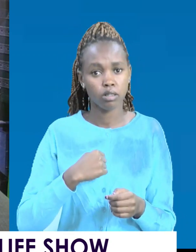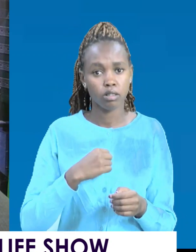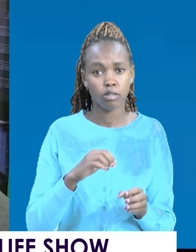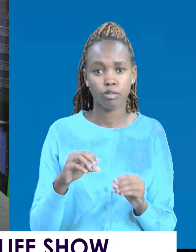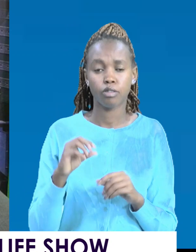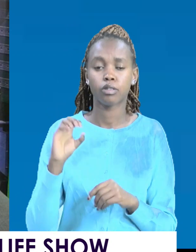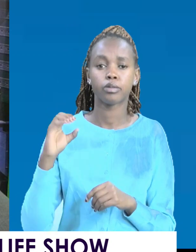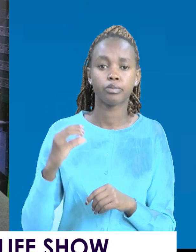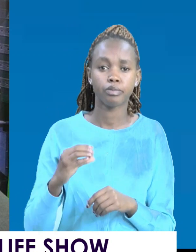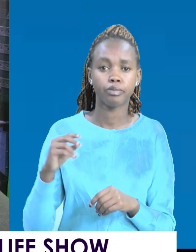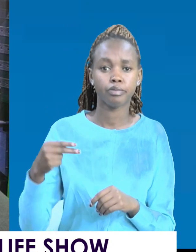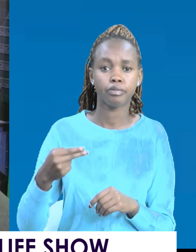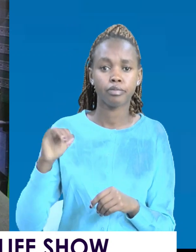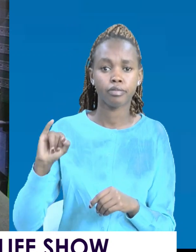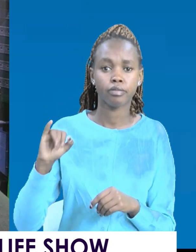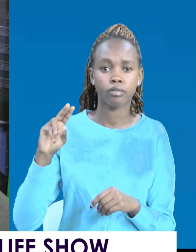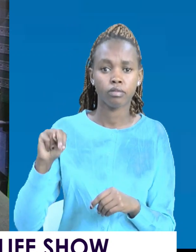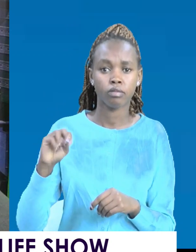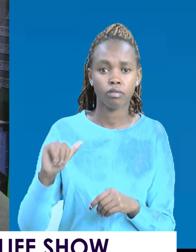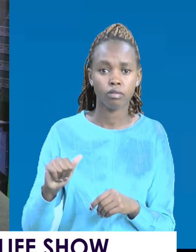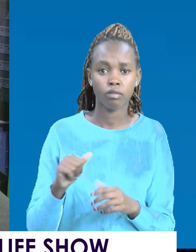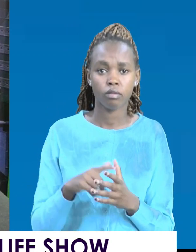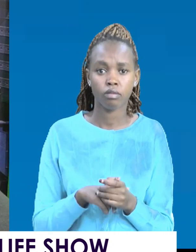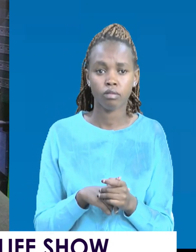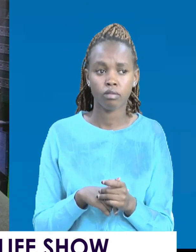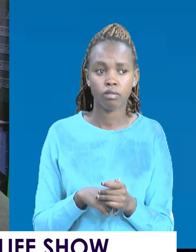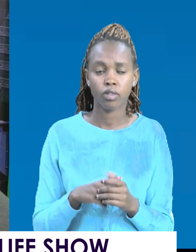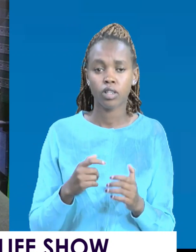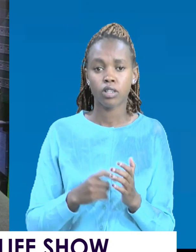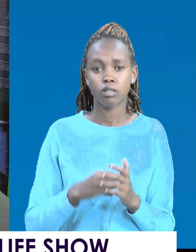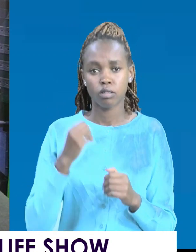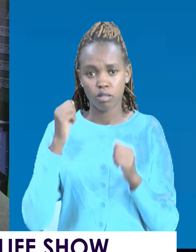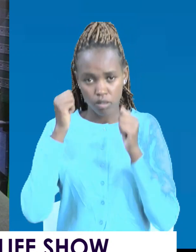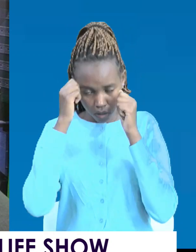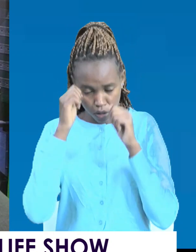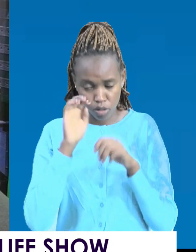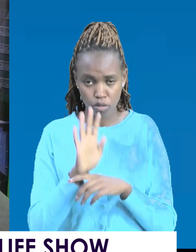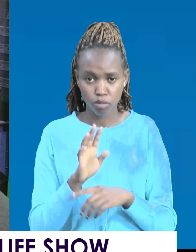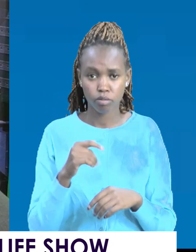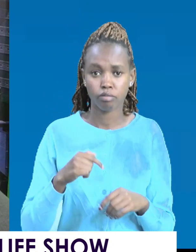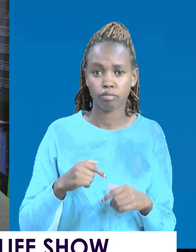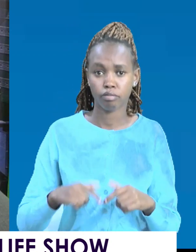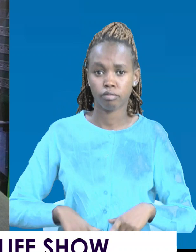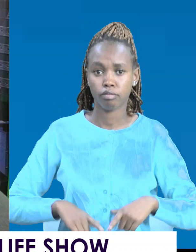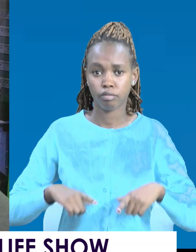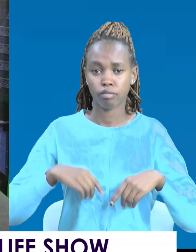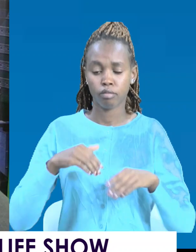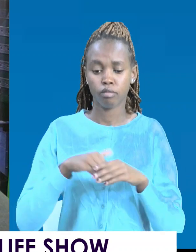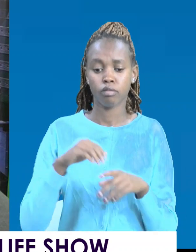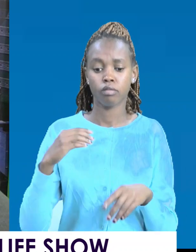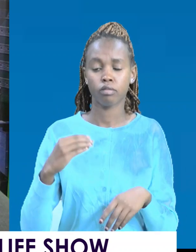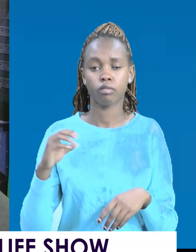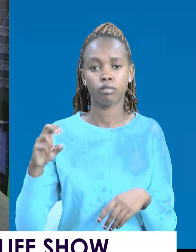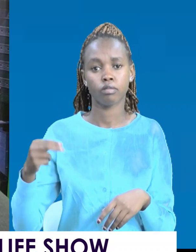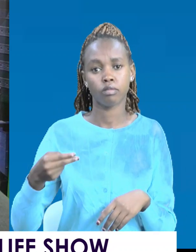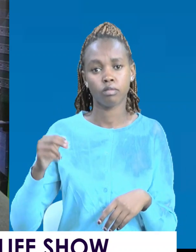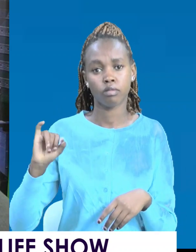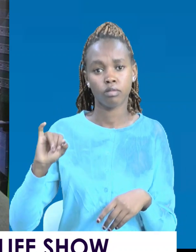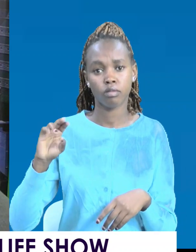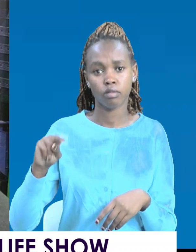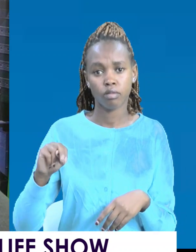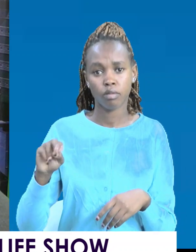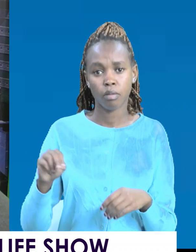China. For example, I can study your life in China, and when we meet, we may be the best of